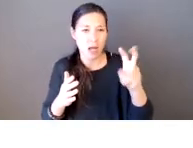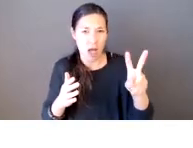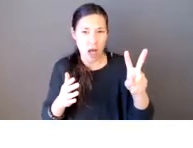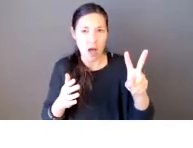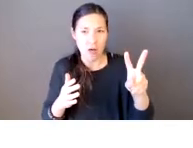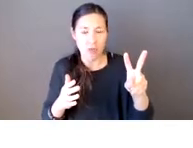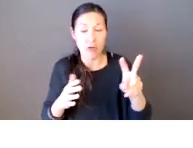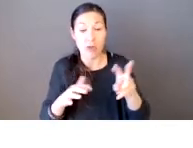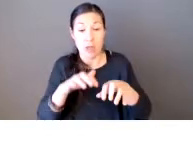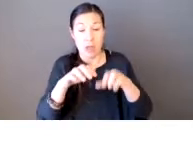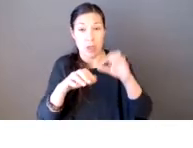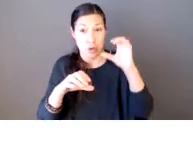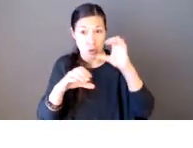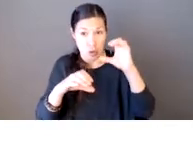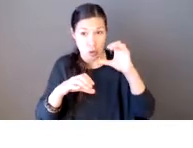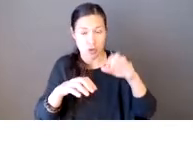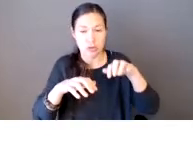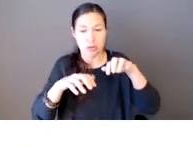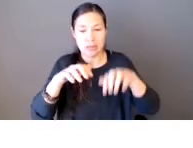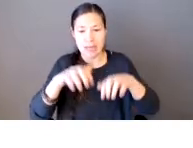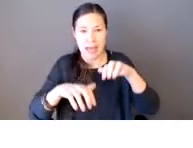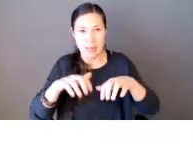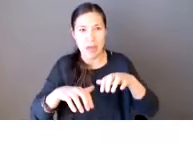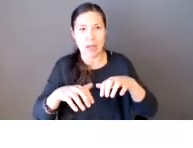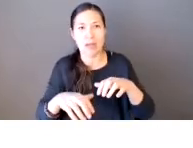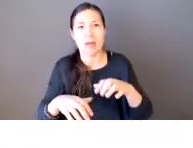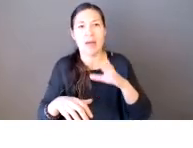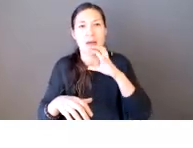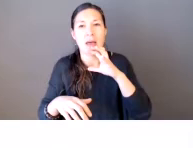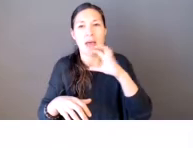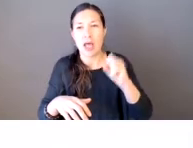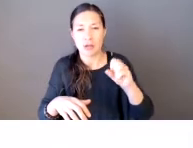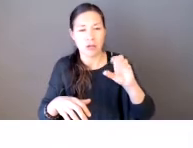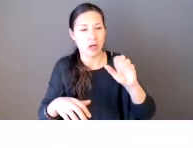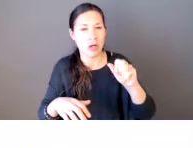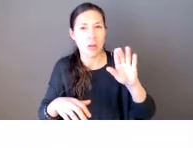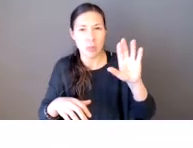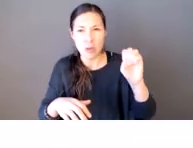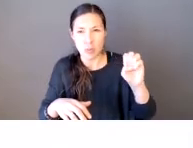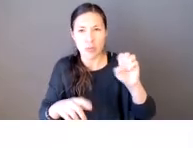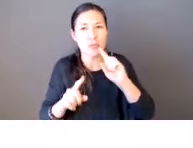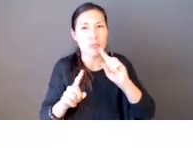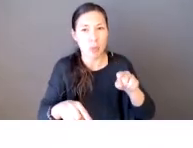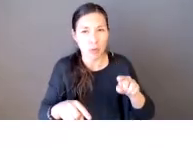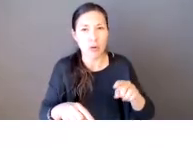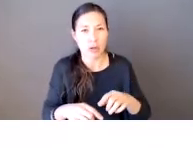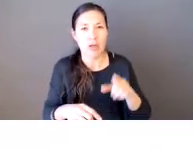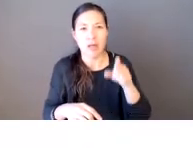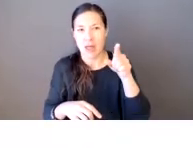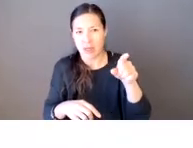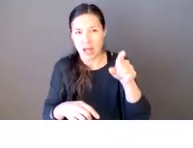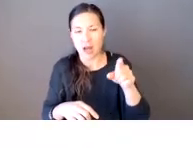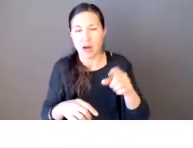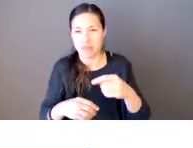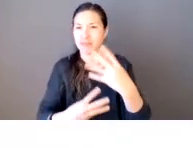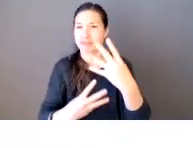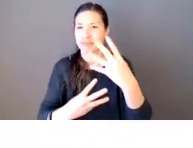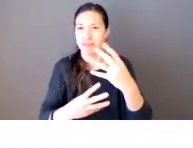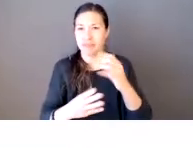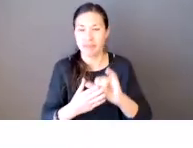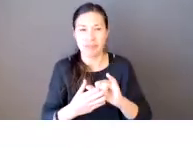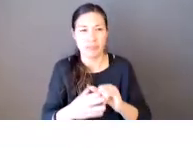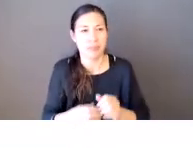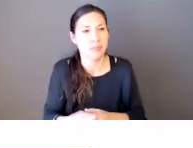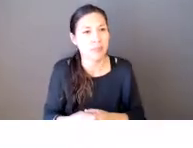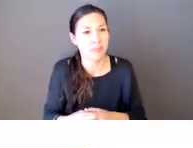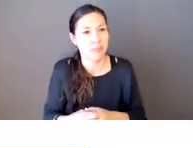window, type in reporting elder abuse and neglect, and it will bring you right to that site. You will